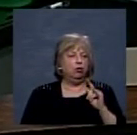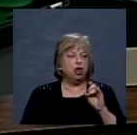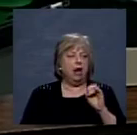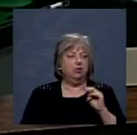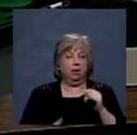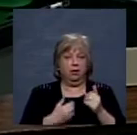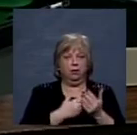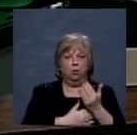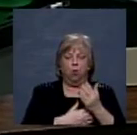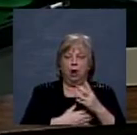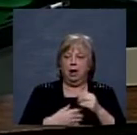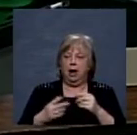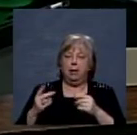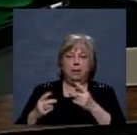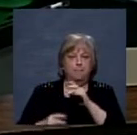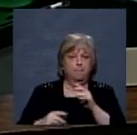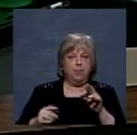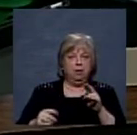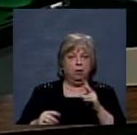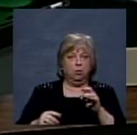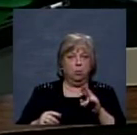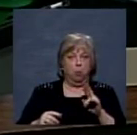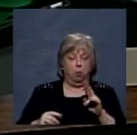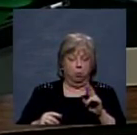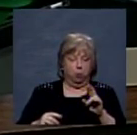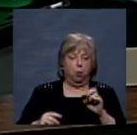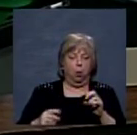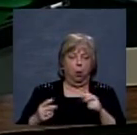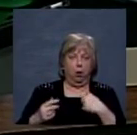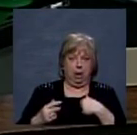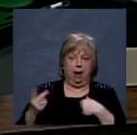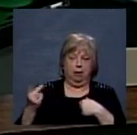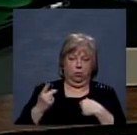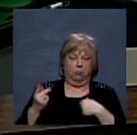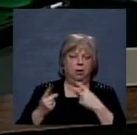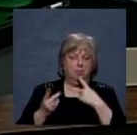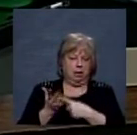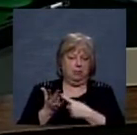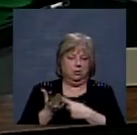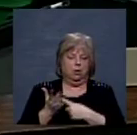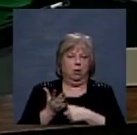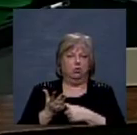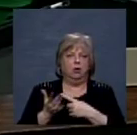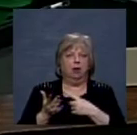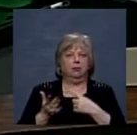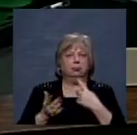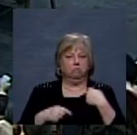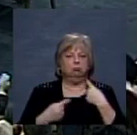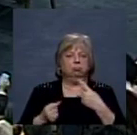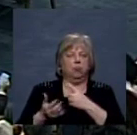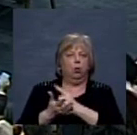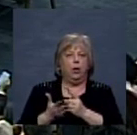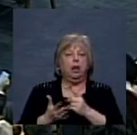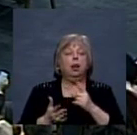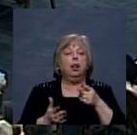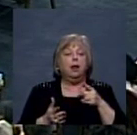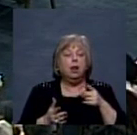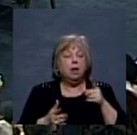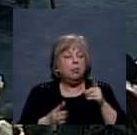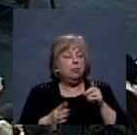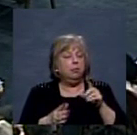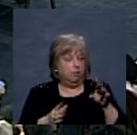And Mr. Moore and I have been talking for the past week. Okay, so there will be some improvements out there for you. At the